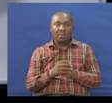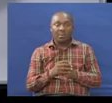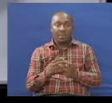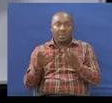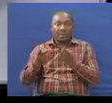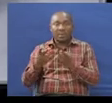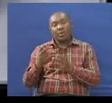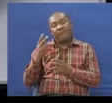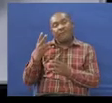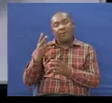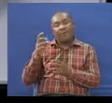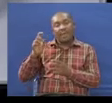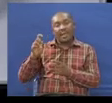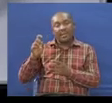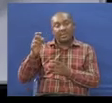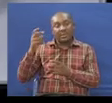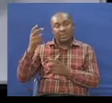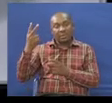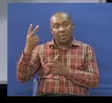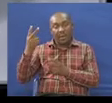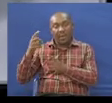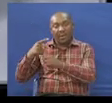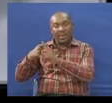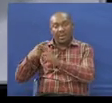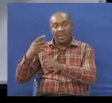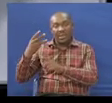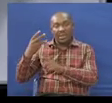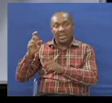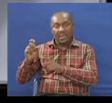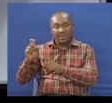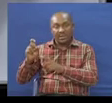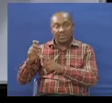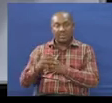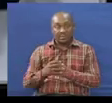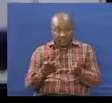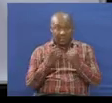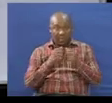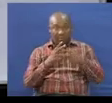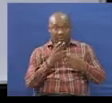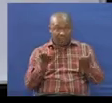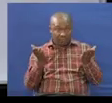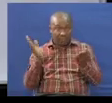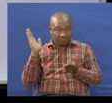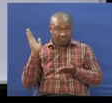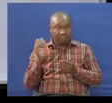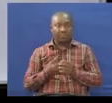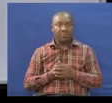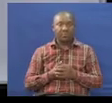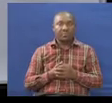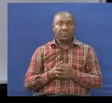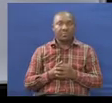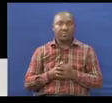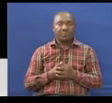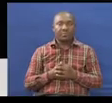You have 7x squared is equal to 4x squared plus 3x. Can you solve those two